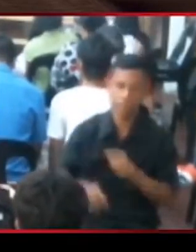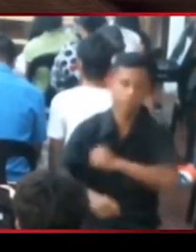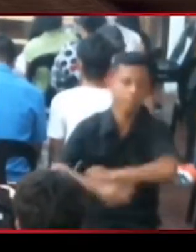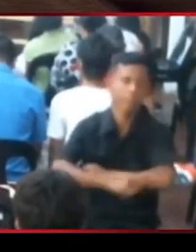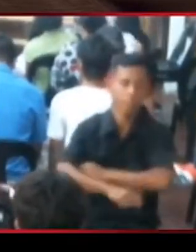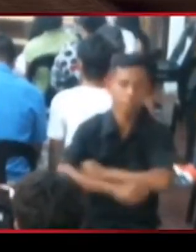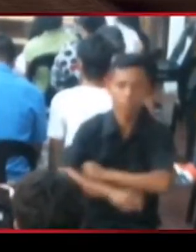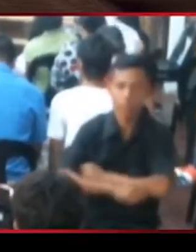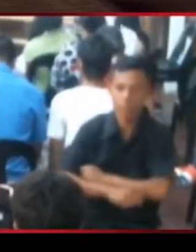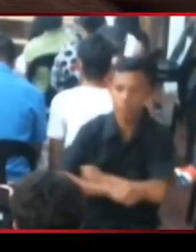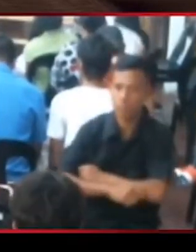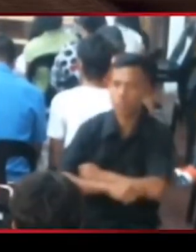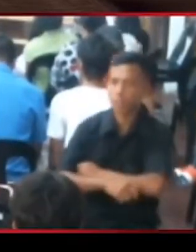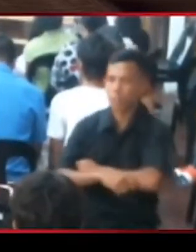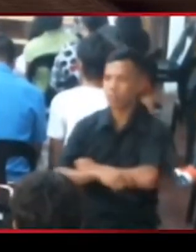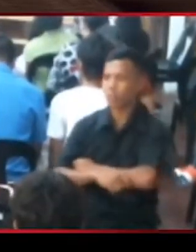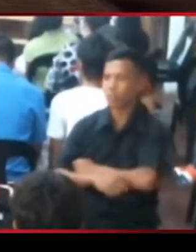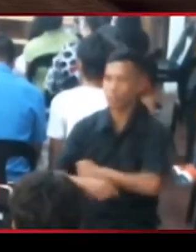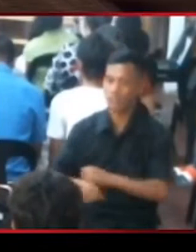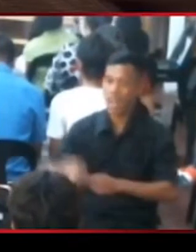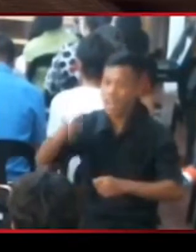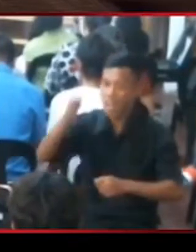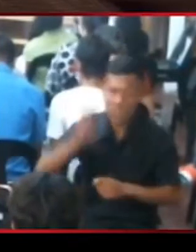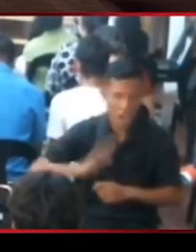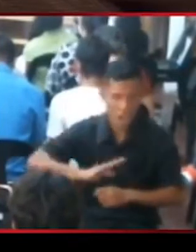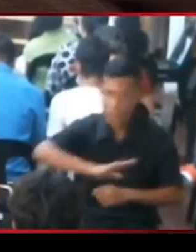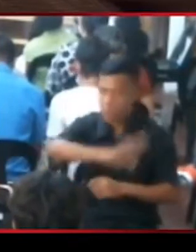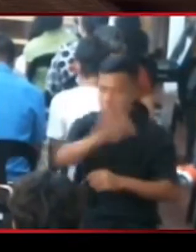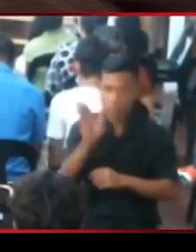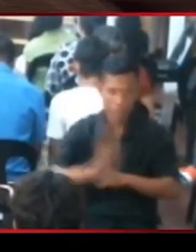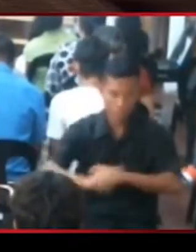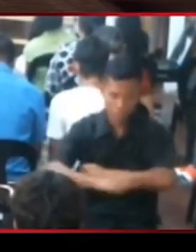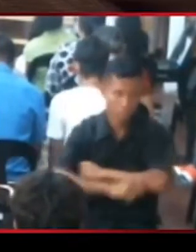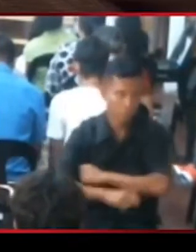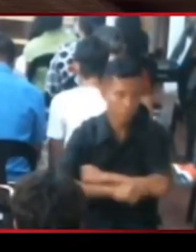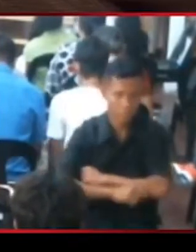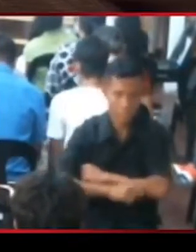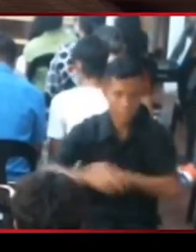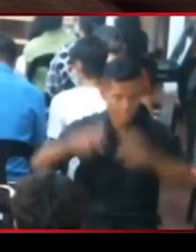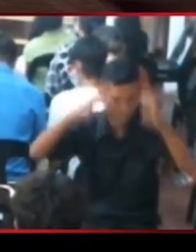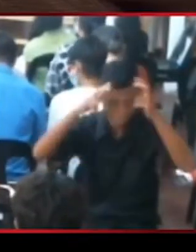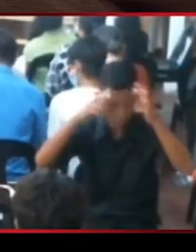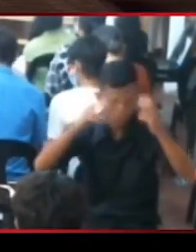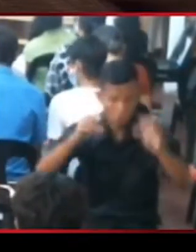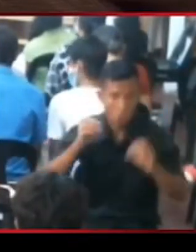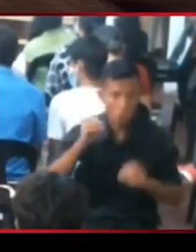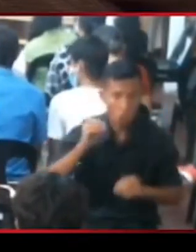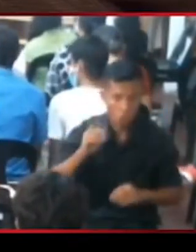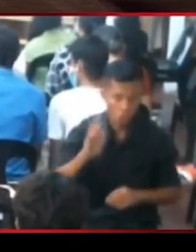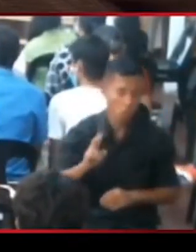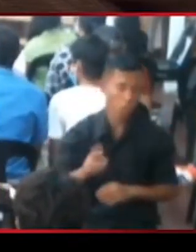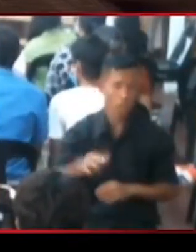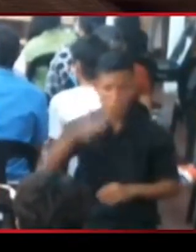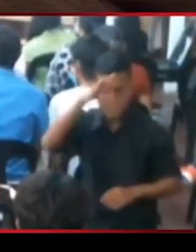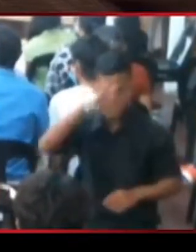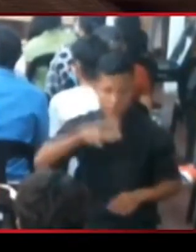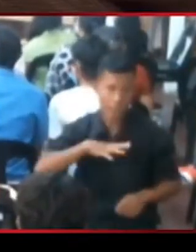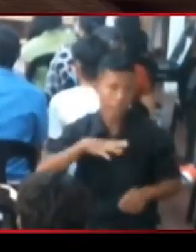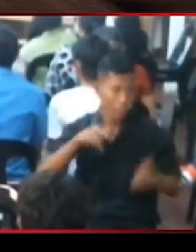neither tempted he any man. Now you might want to say, well, what about